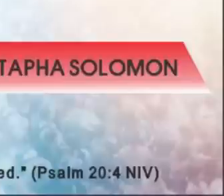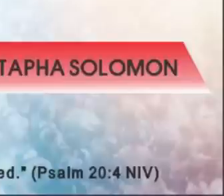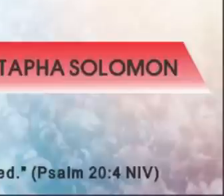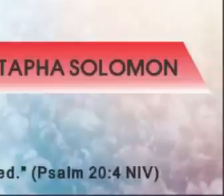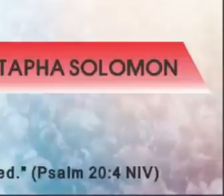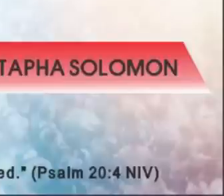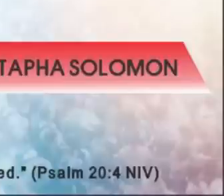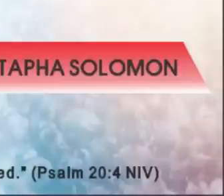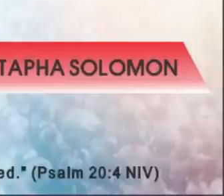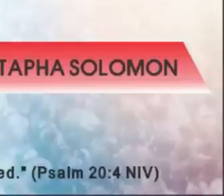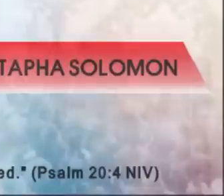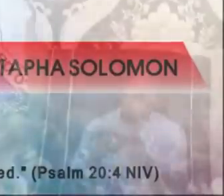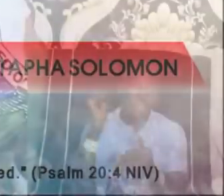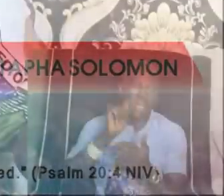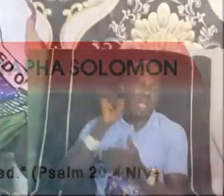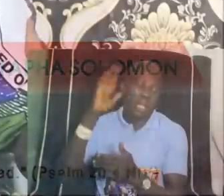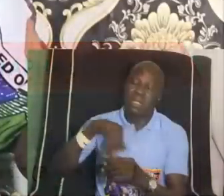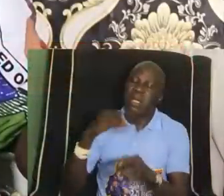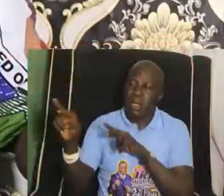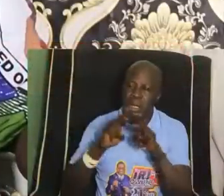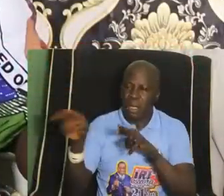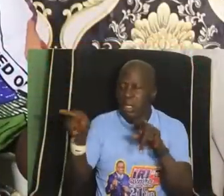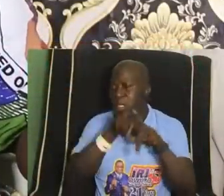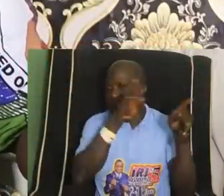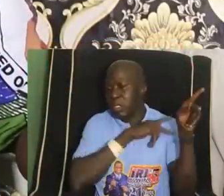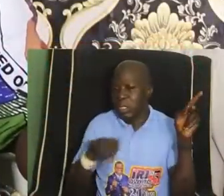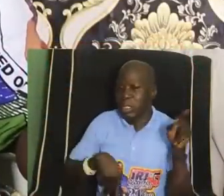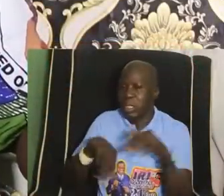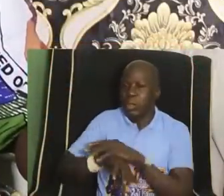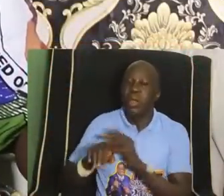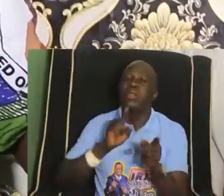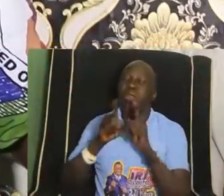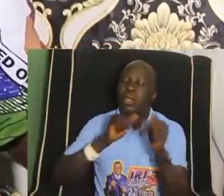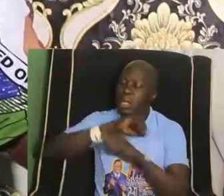You must meet with your helper. God shall be for you, Jesus. You reign as king. So,